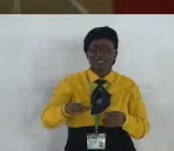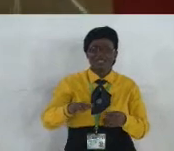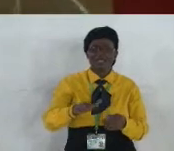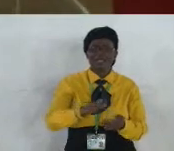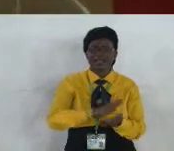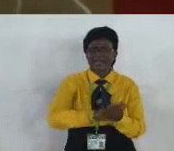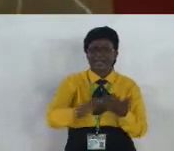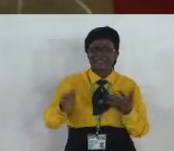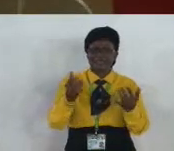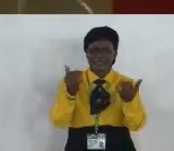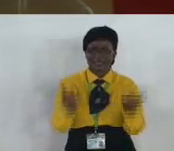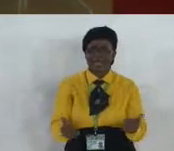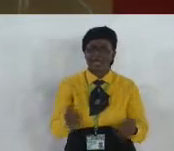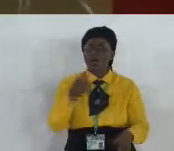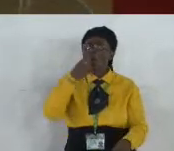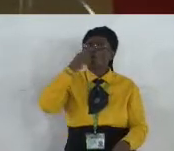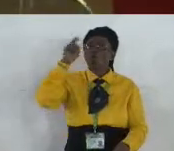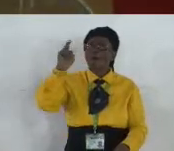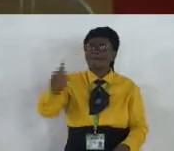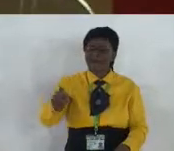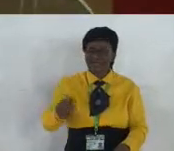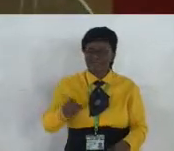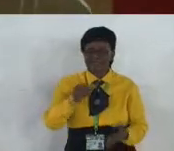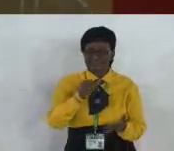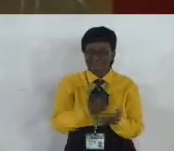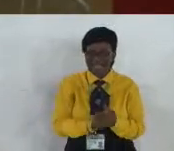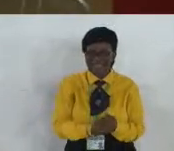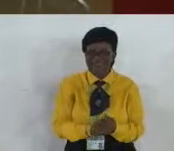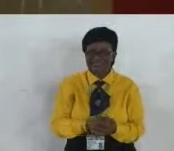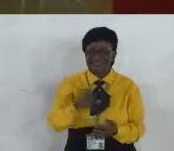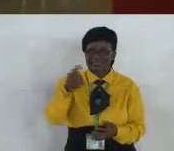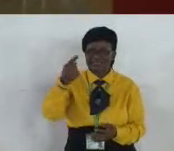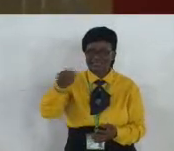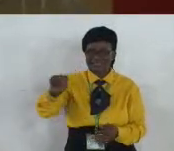Command that the siege against my head